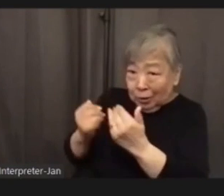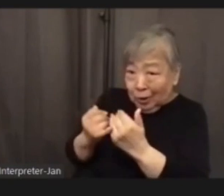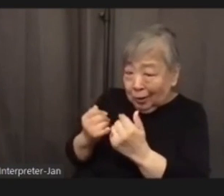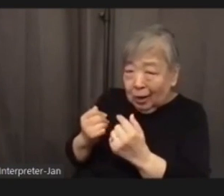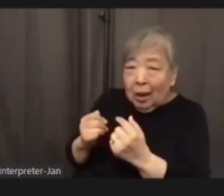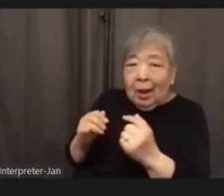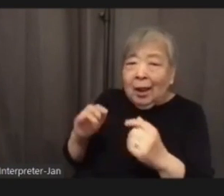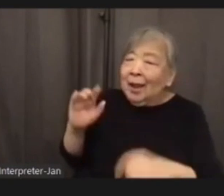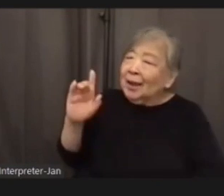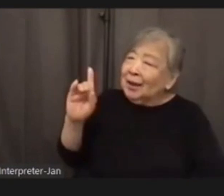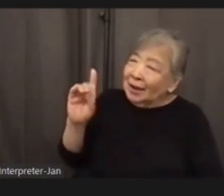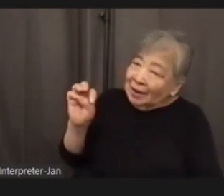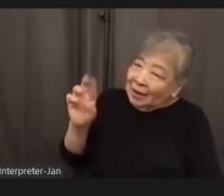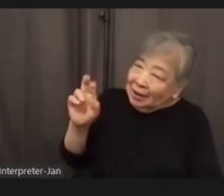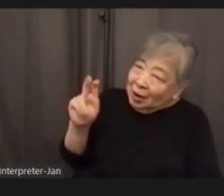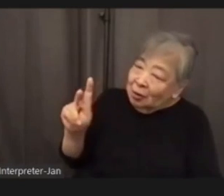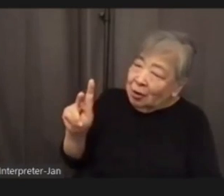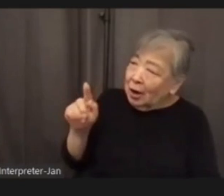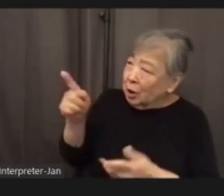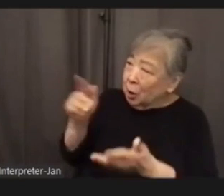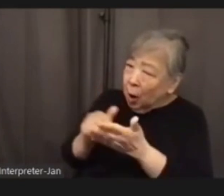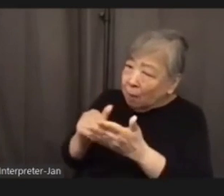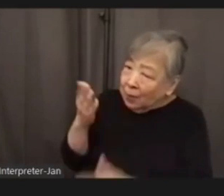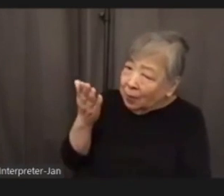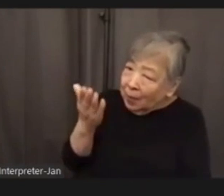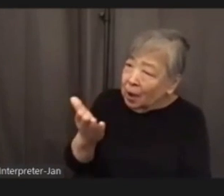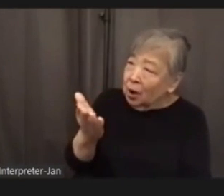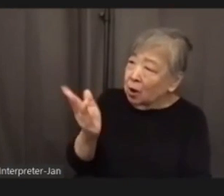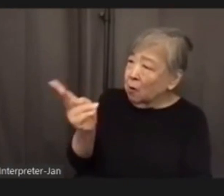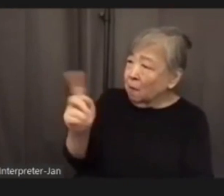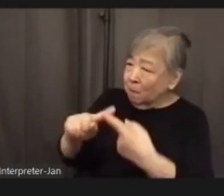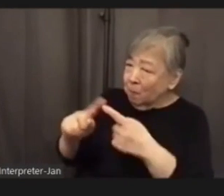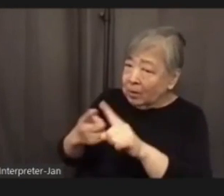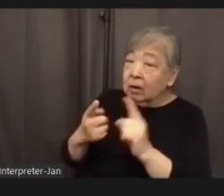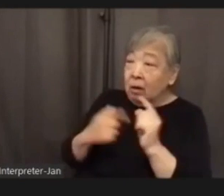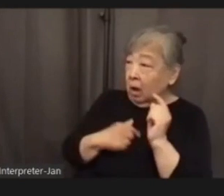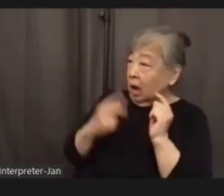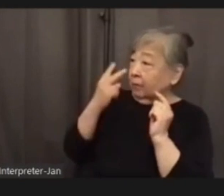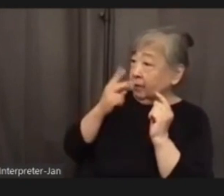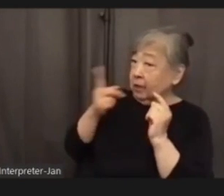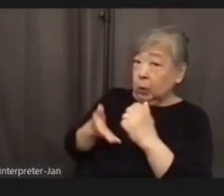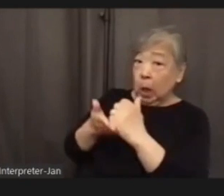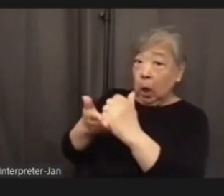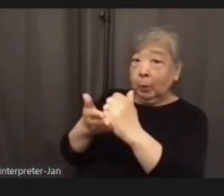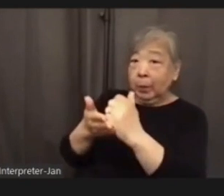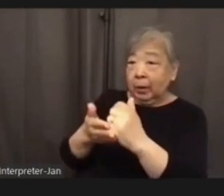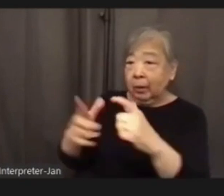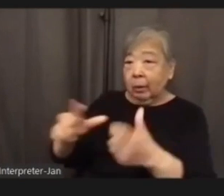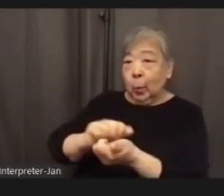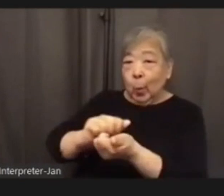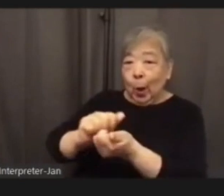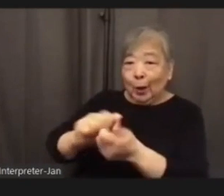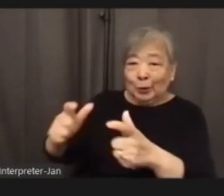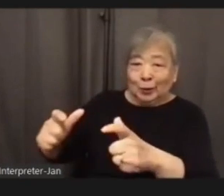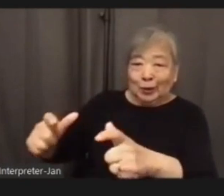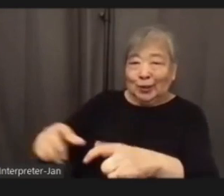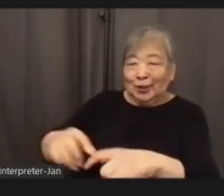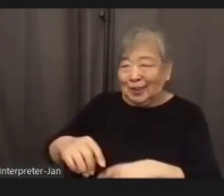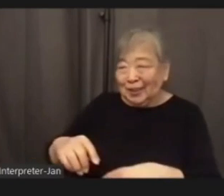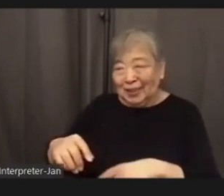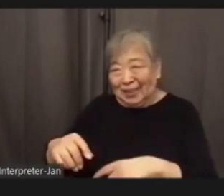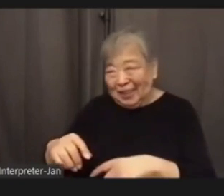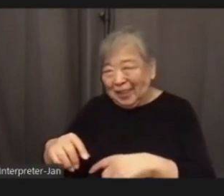And Derek, you're often there as a friend. I mean, I've seen you, you know, helping to wash the dishes at Senshin Buddhist